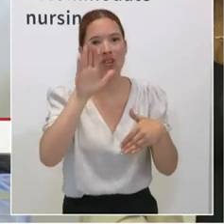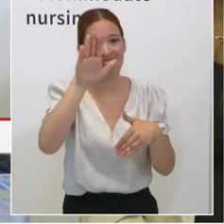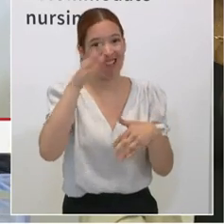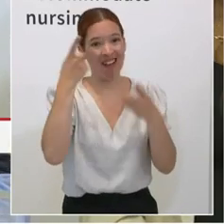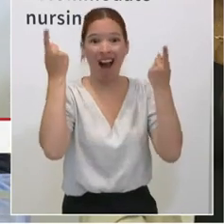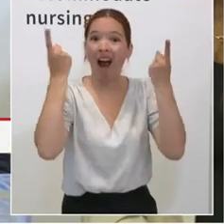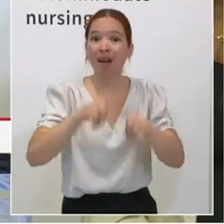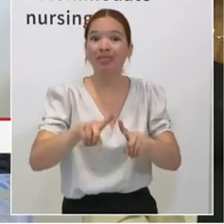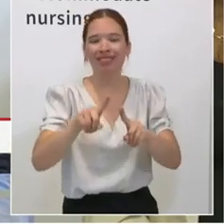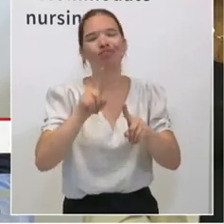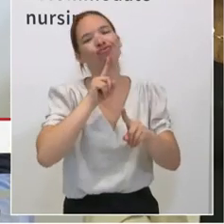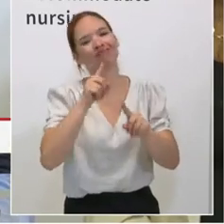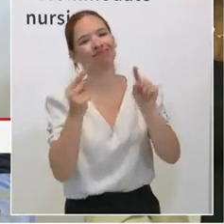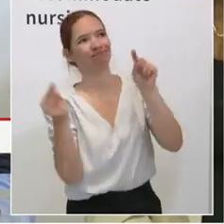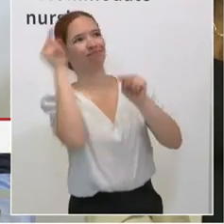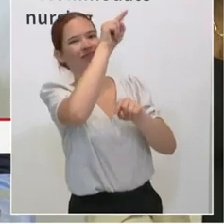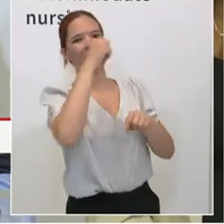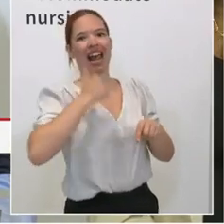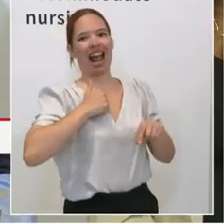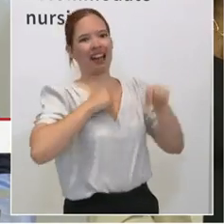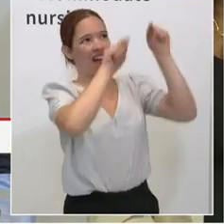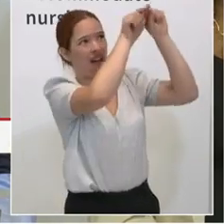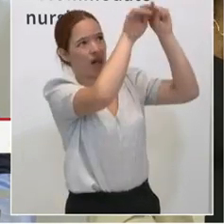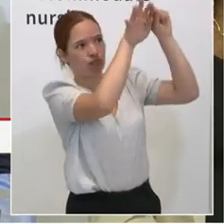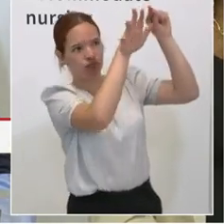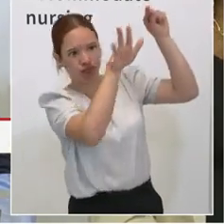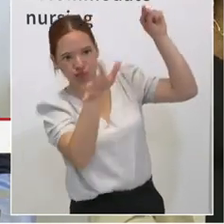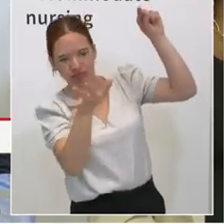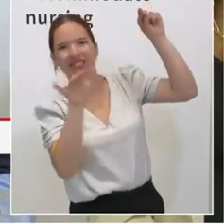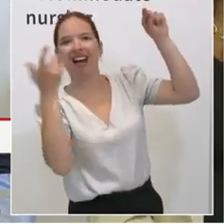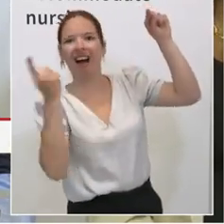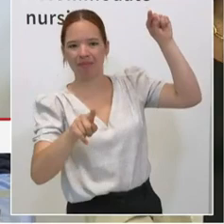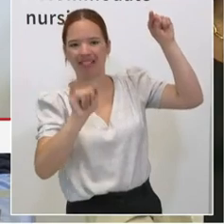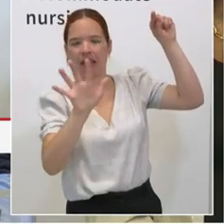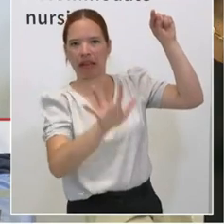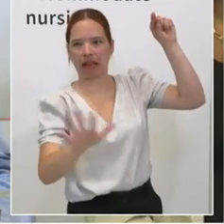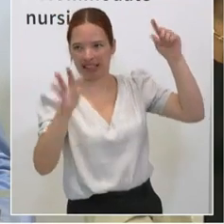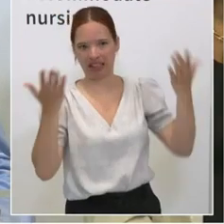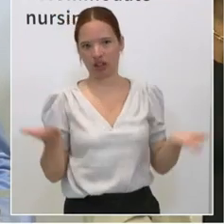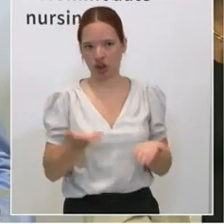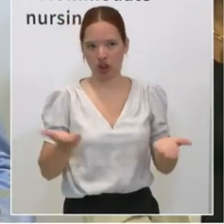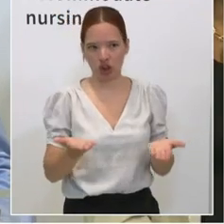days, public schools, DCPS, and our schools have canceled all outdoor